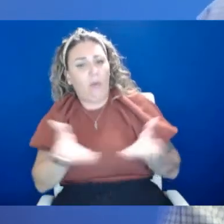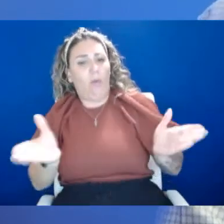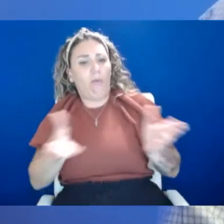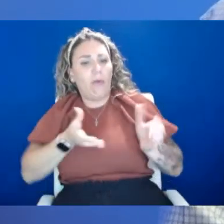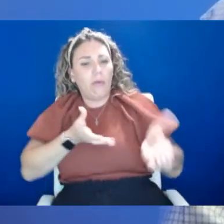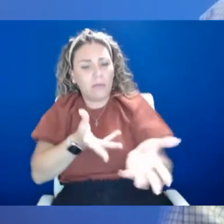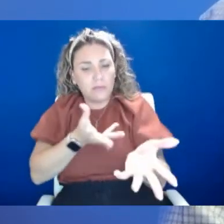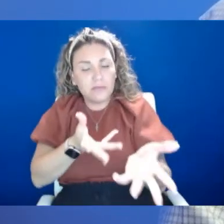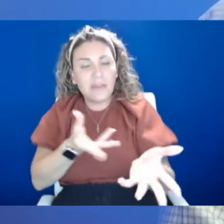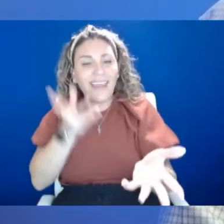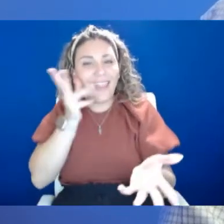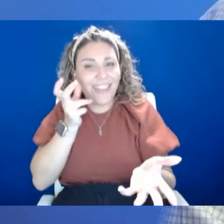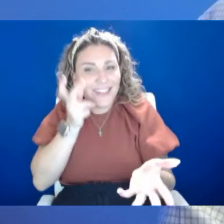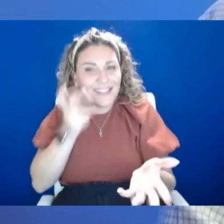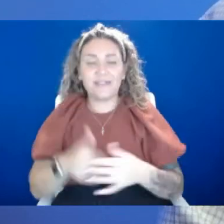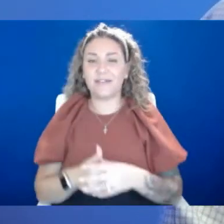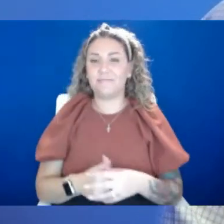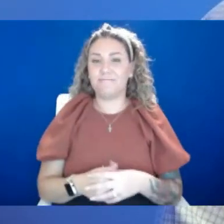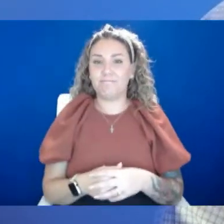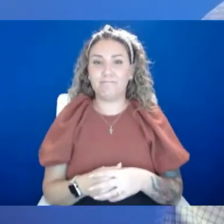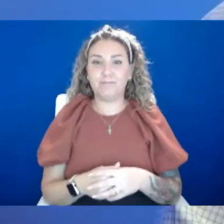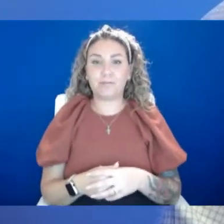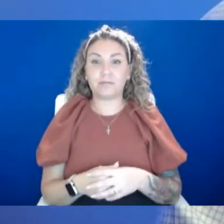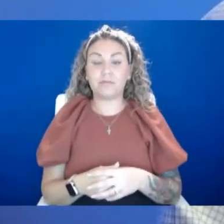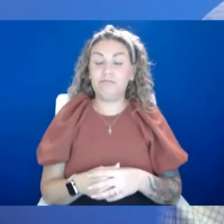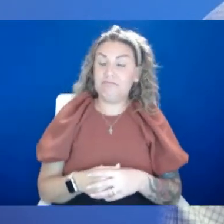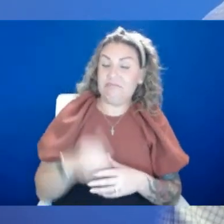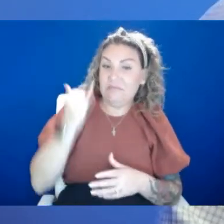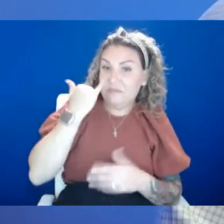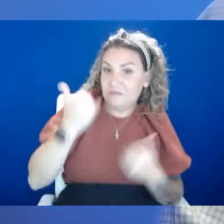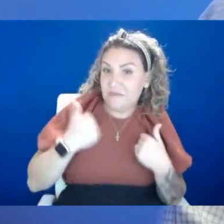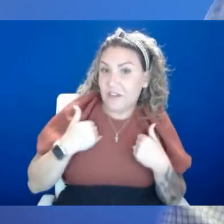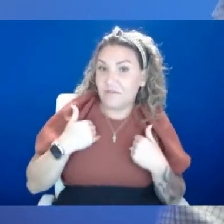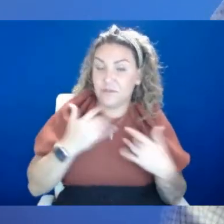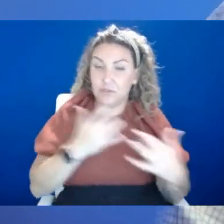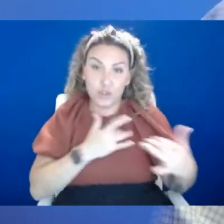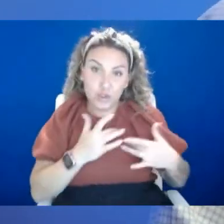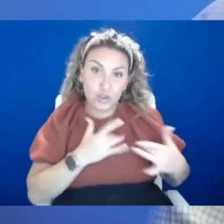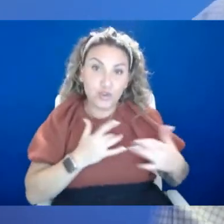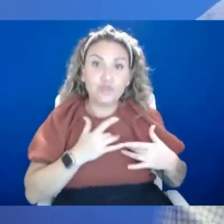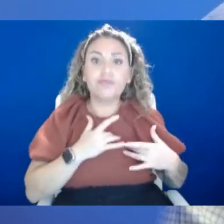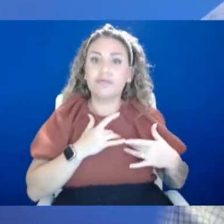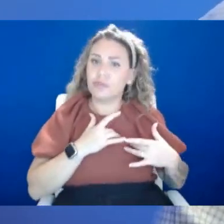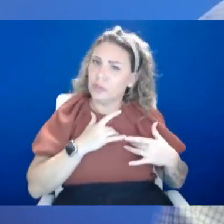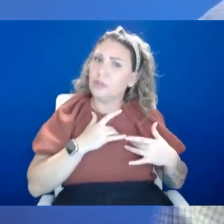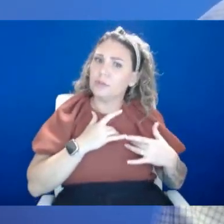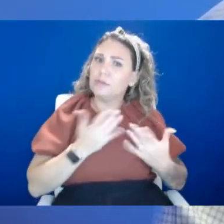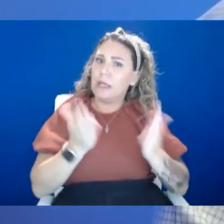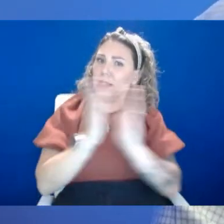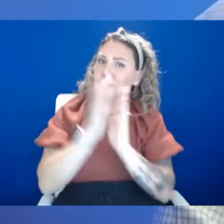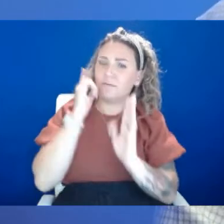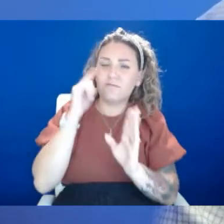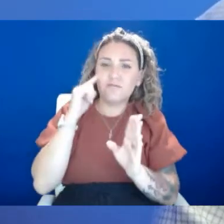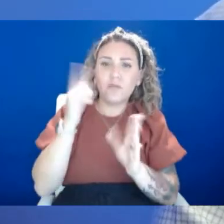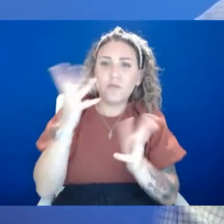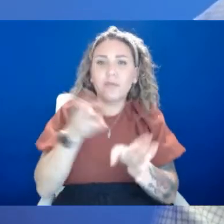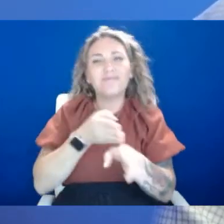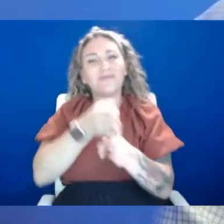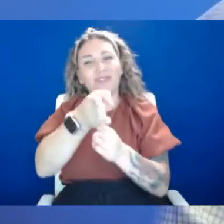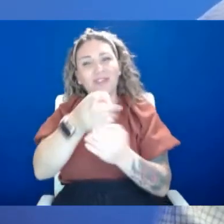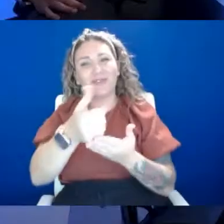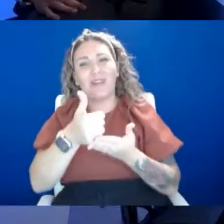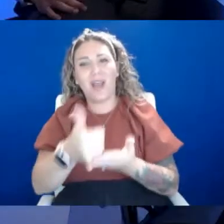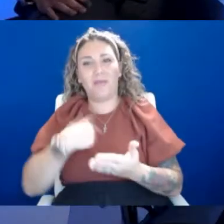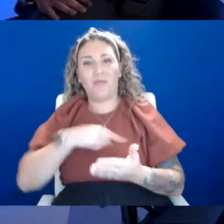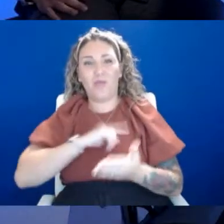listen. Should you have concerns or things like that, seek out professional help. We're here to help and can make a